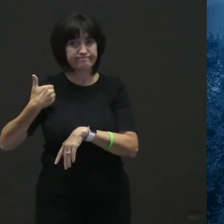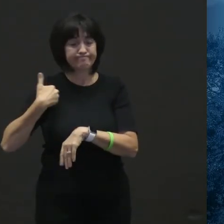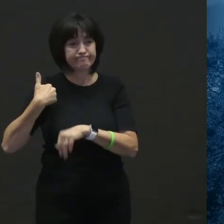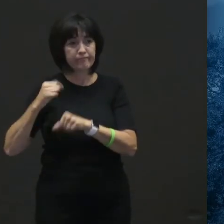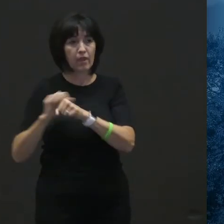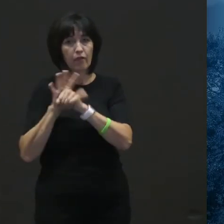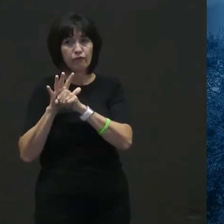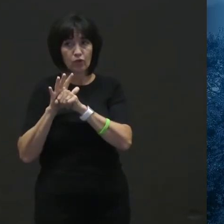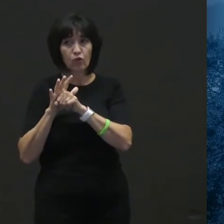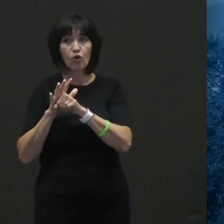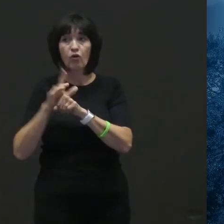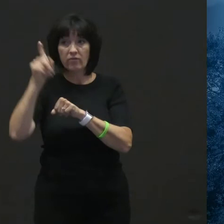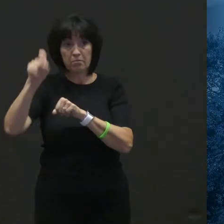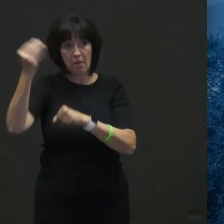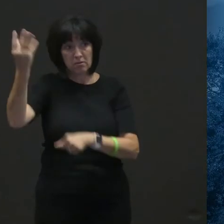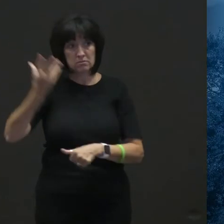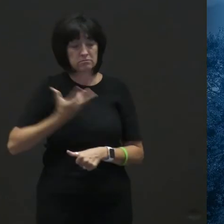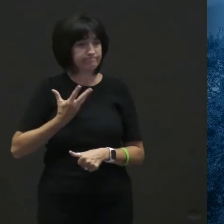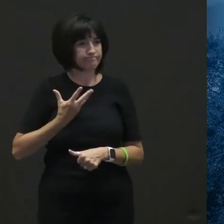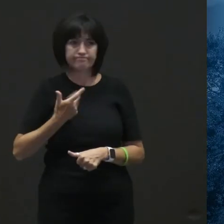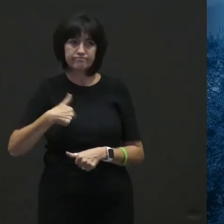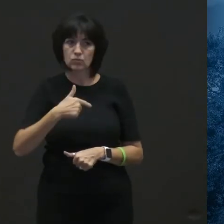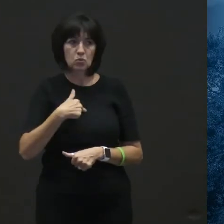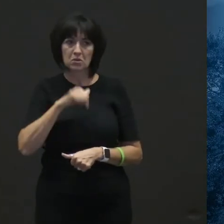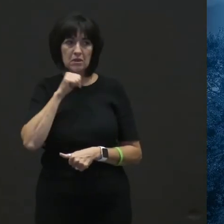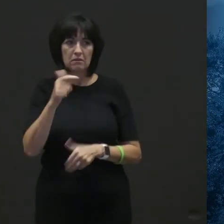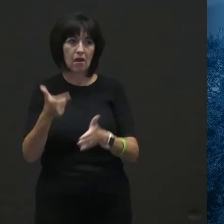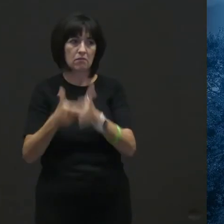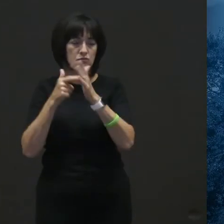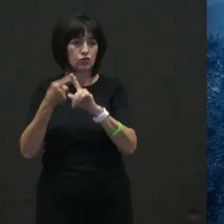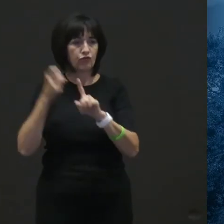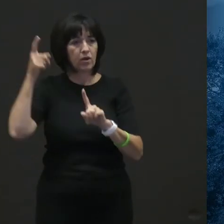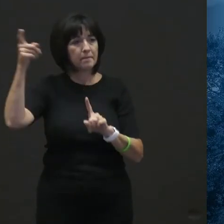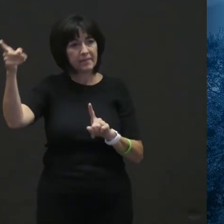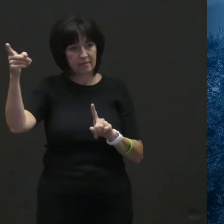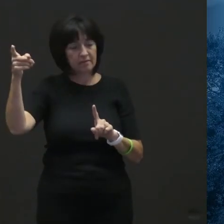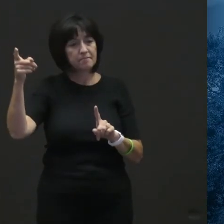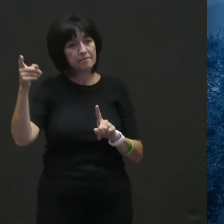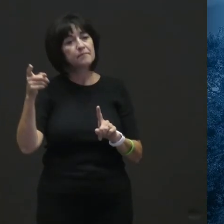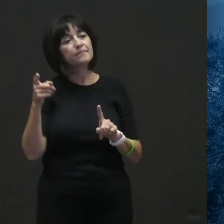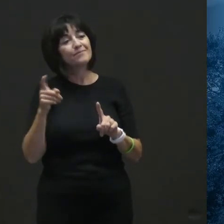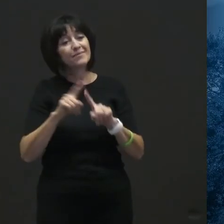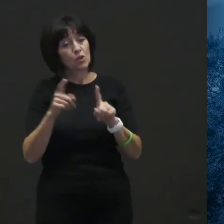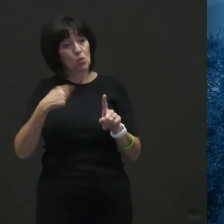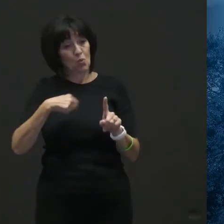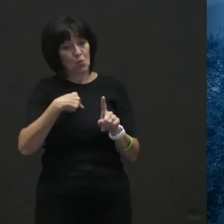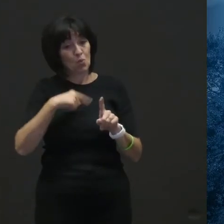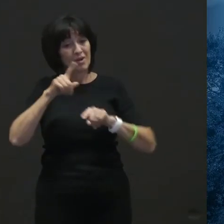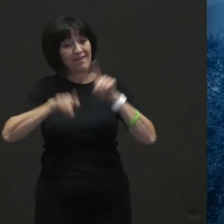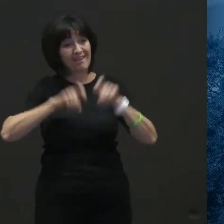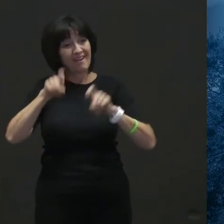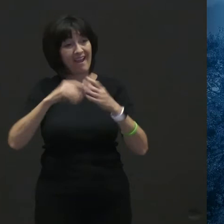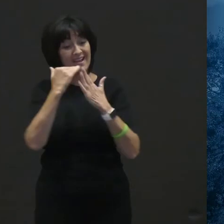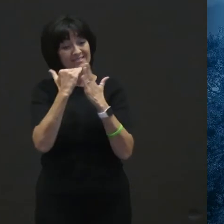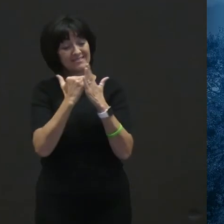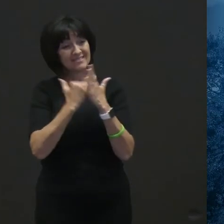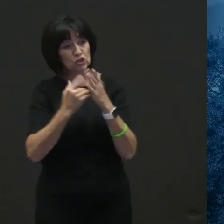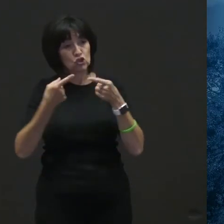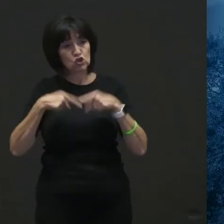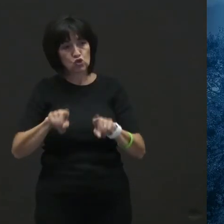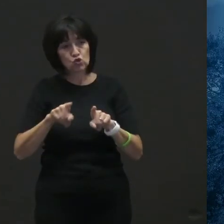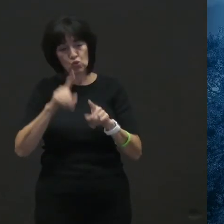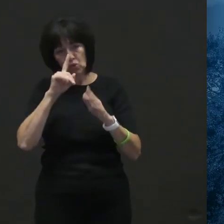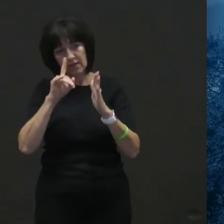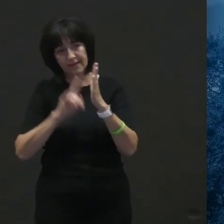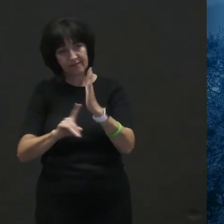any employment setting is the questions we ask during case investigation. And with